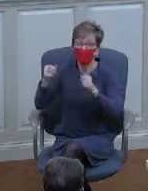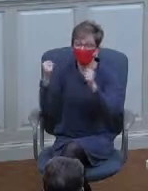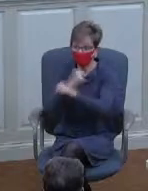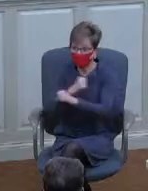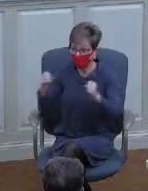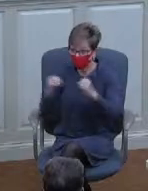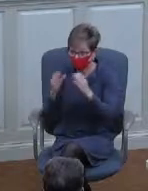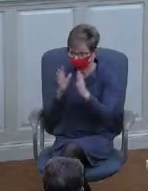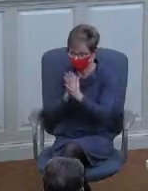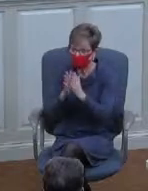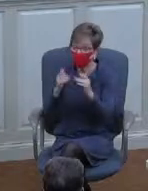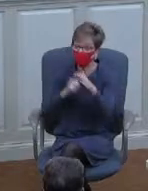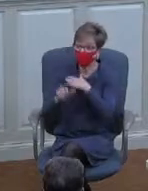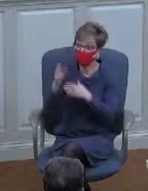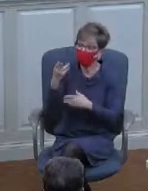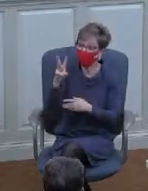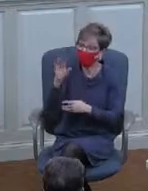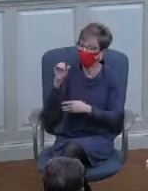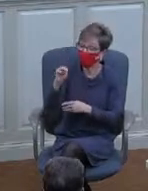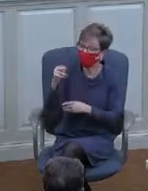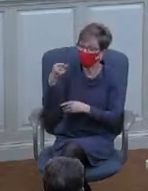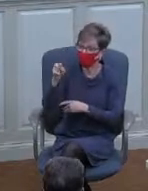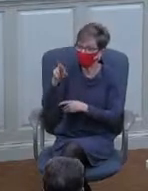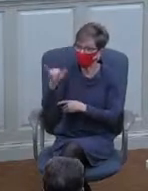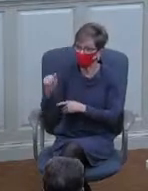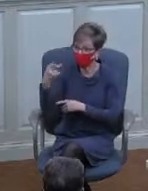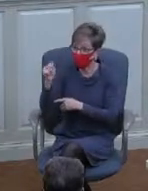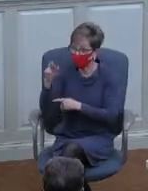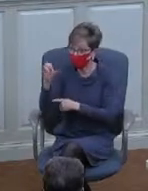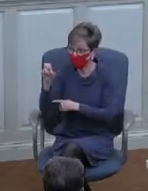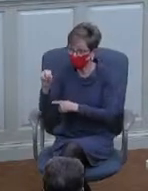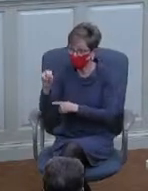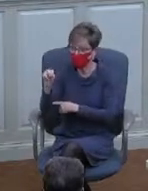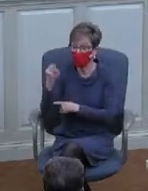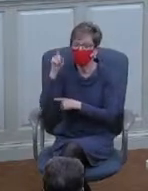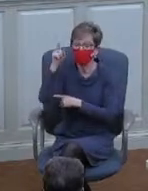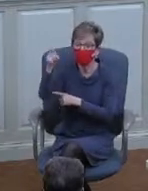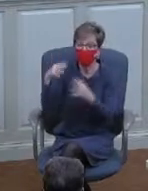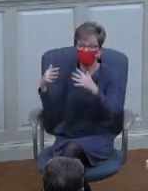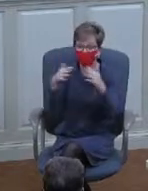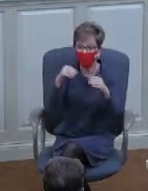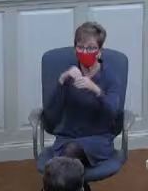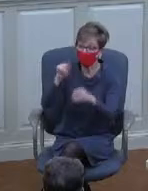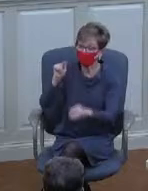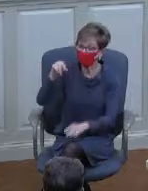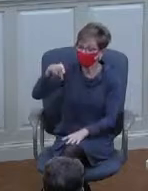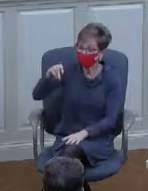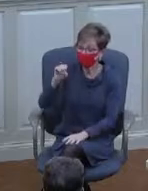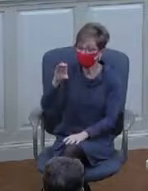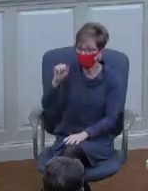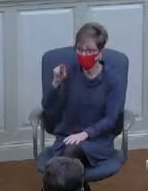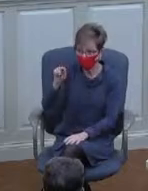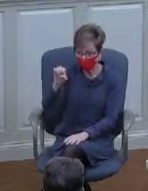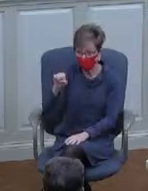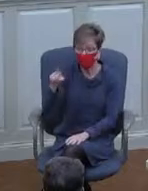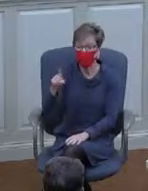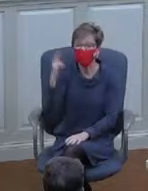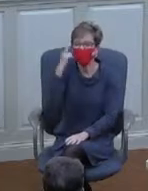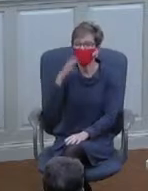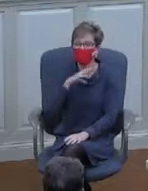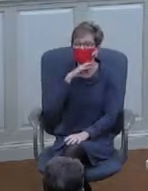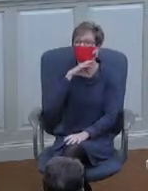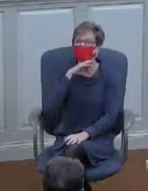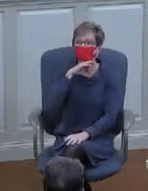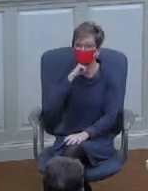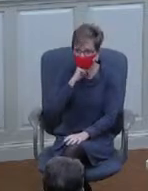President William Henry Harrison at the Battle of the Tippecanoe, where they had a tragic revelation that they were subject